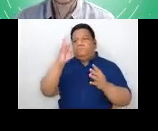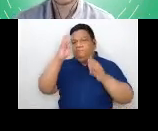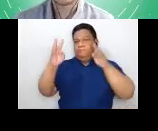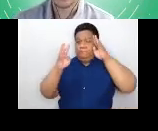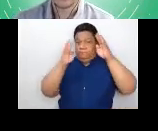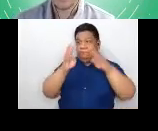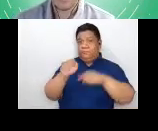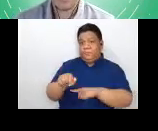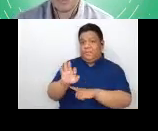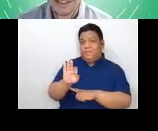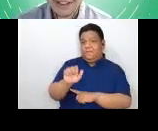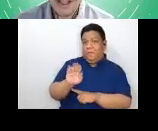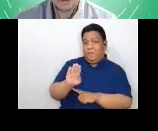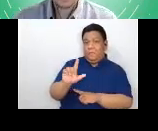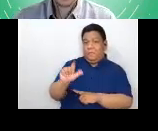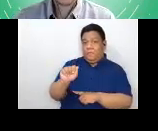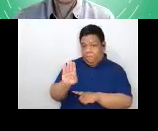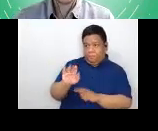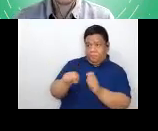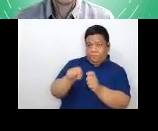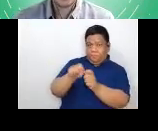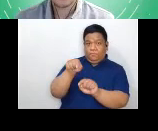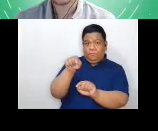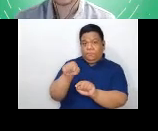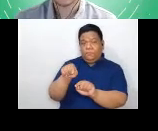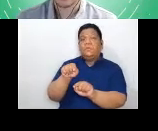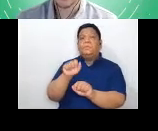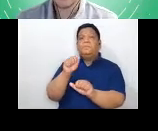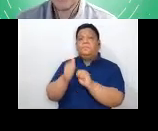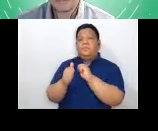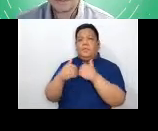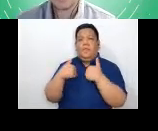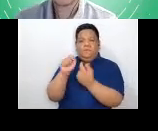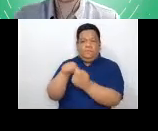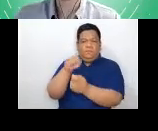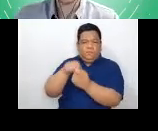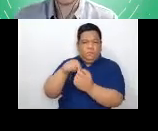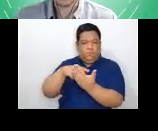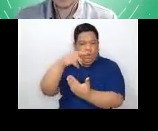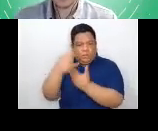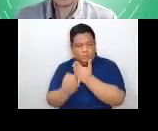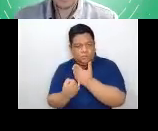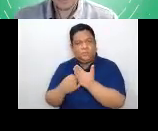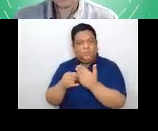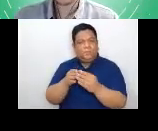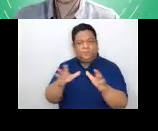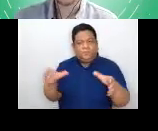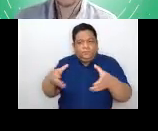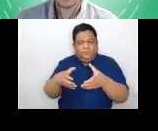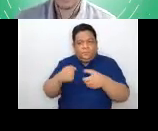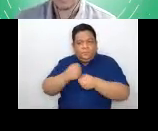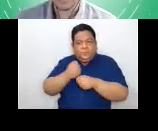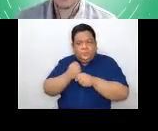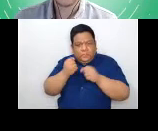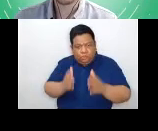Labs specifically, you're talking about a specific project, a network of makers who seek to